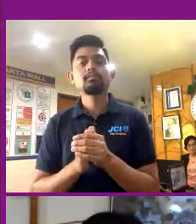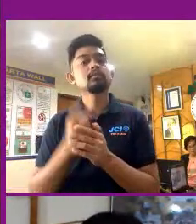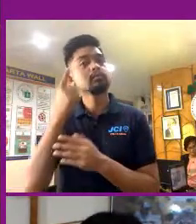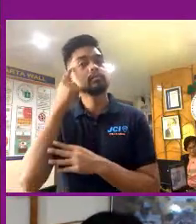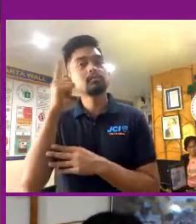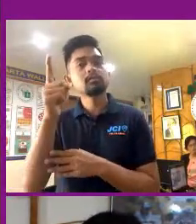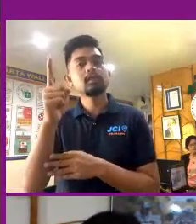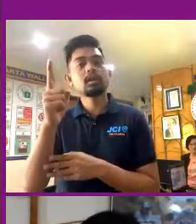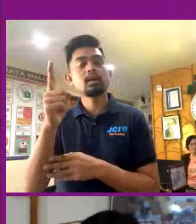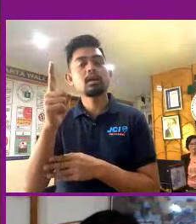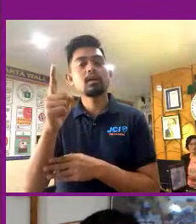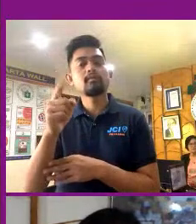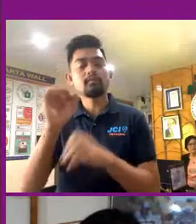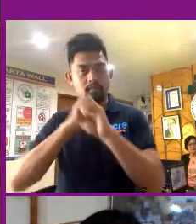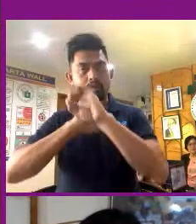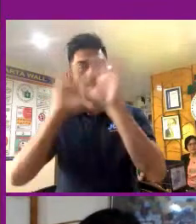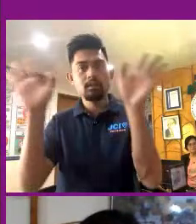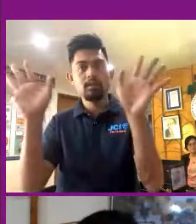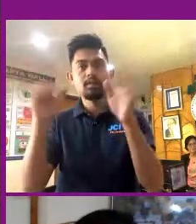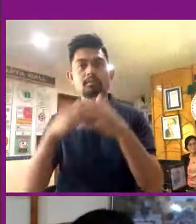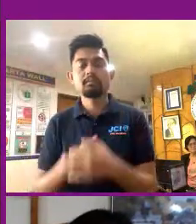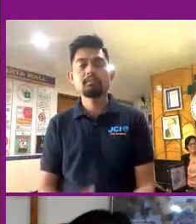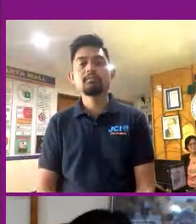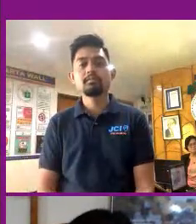naman, at least maanuhan sila.